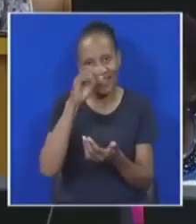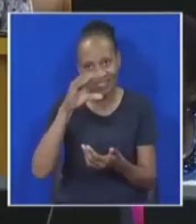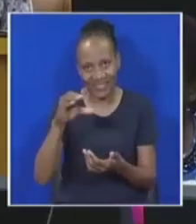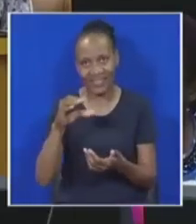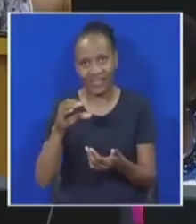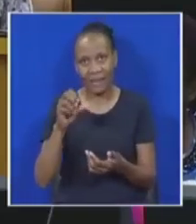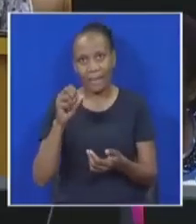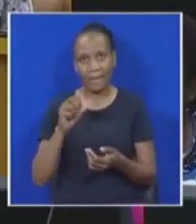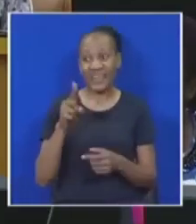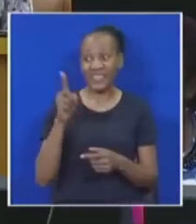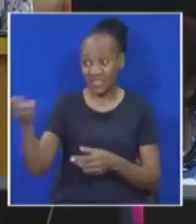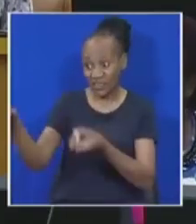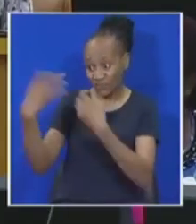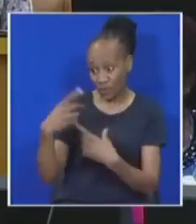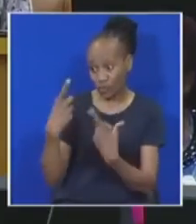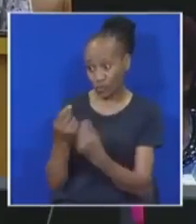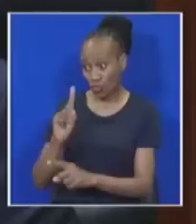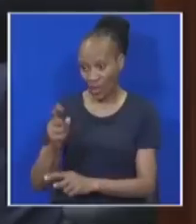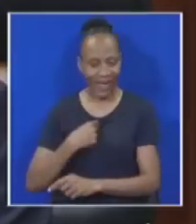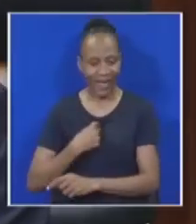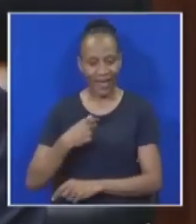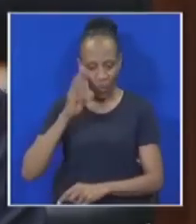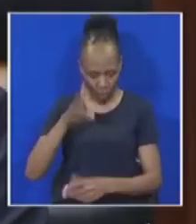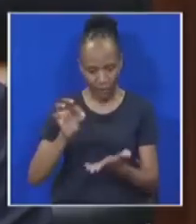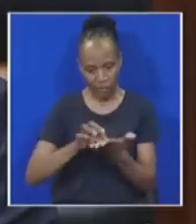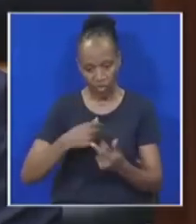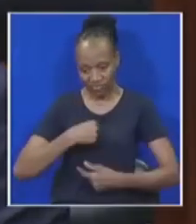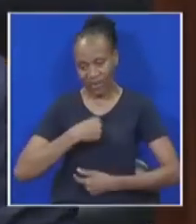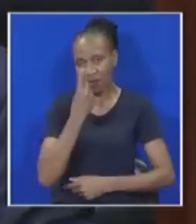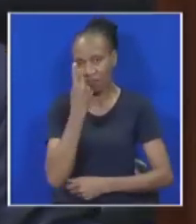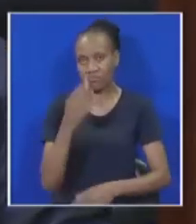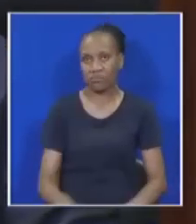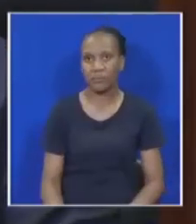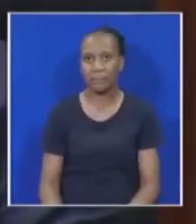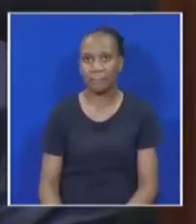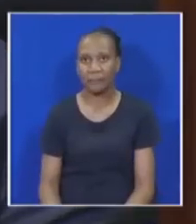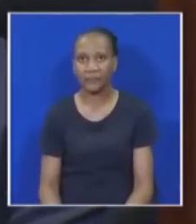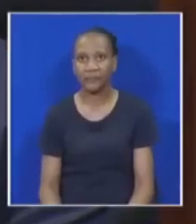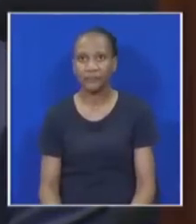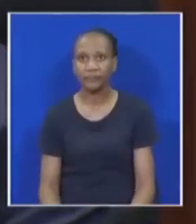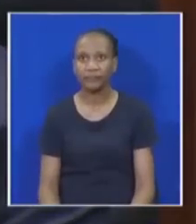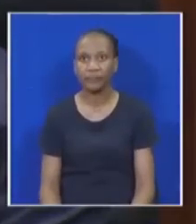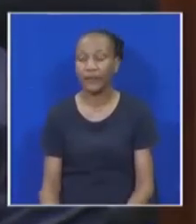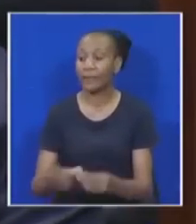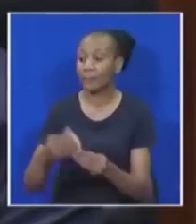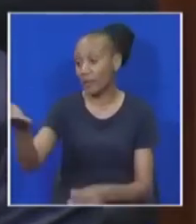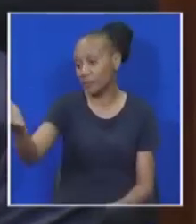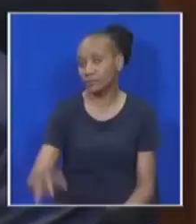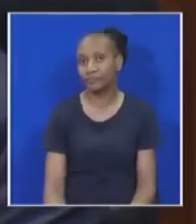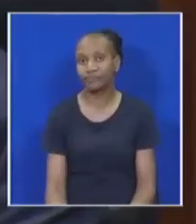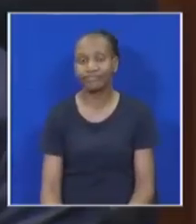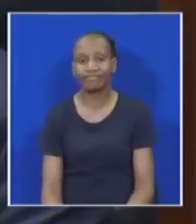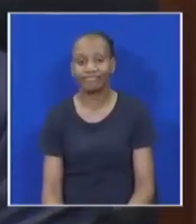take instruction from them. Thank you. Honourable Members. Go ahead, Honourable Member. Go